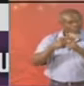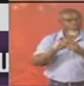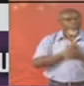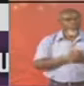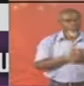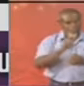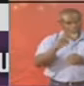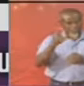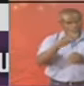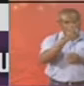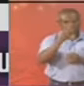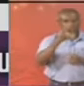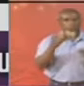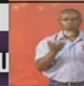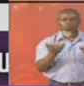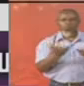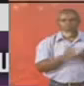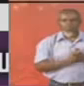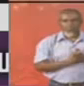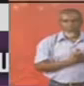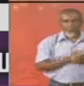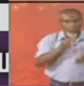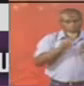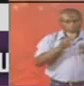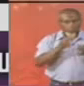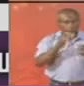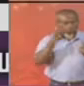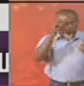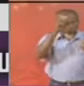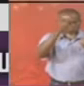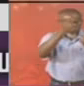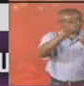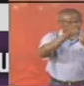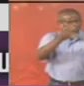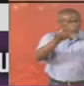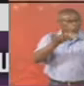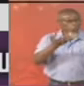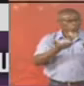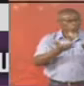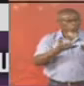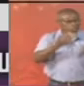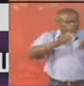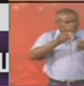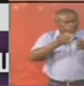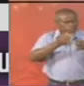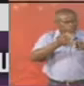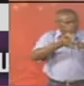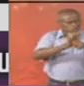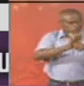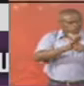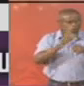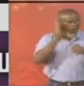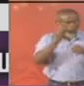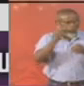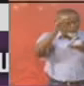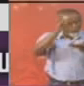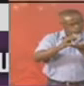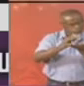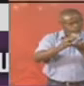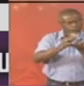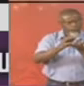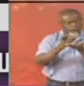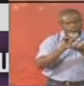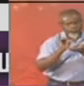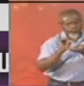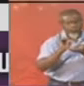be, if the goal, or if COVID-19 is likely to not go to 0, if we're likely